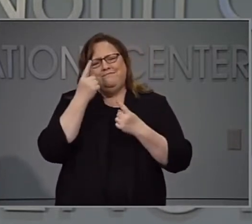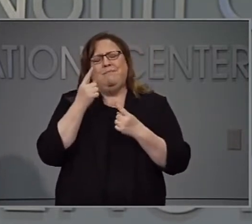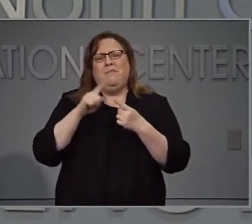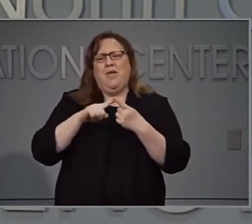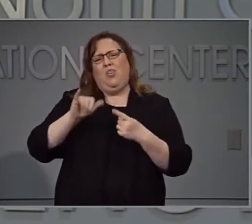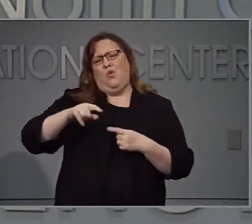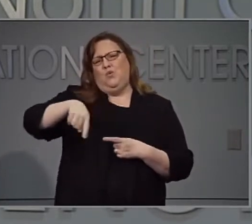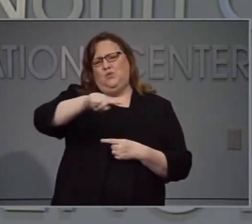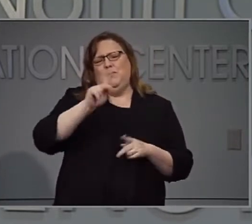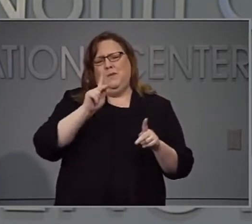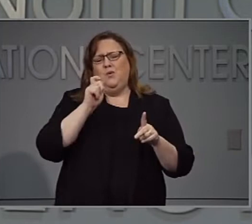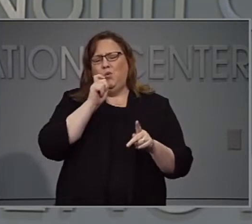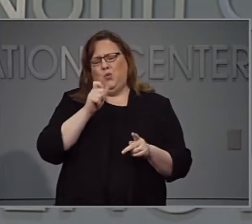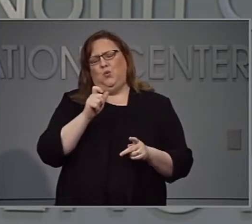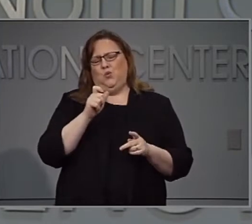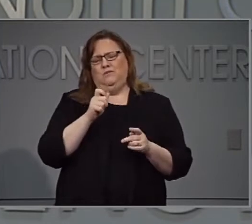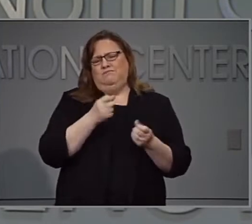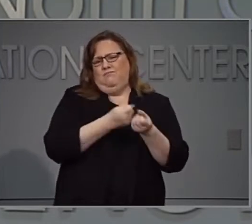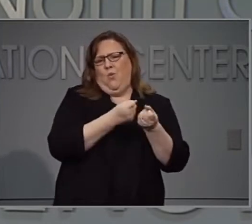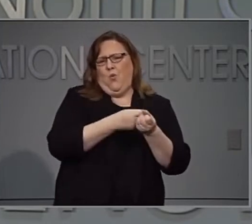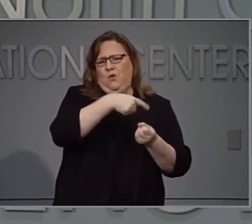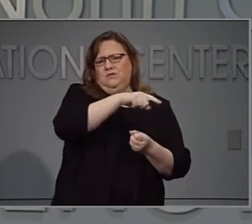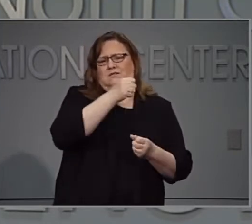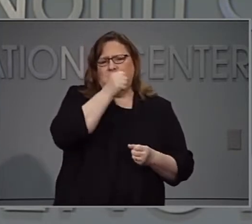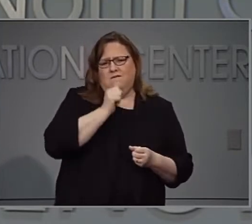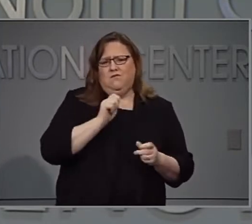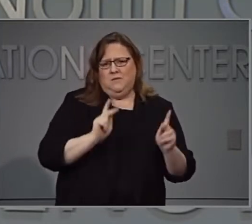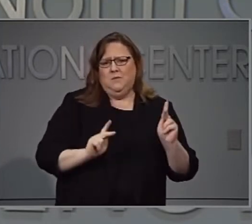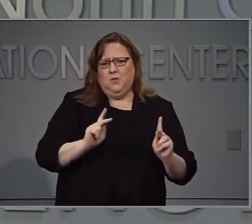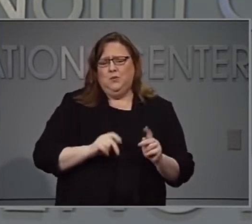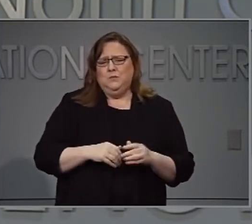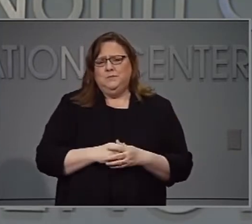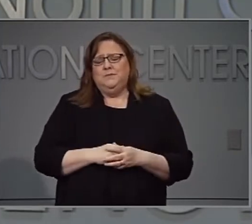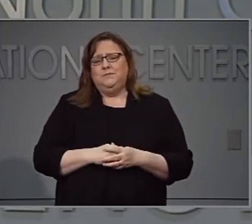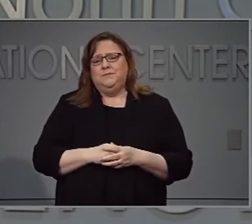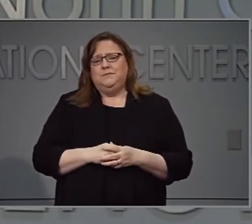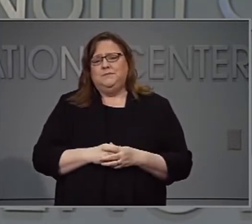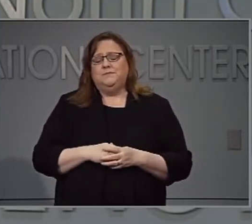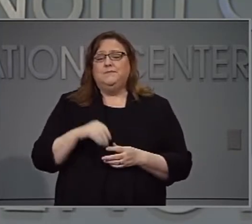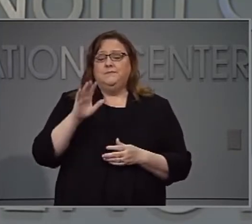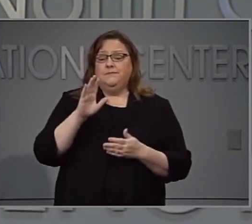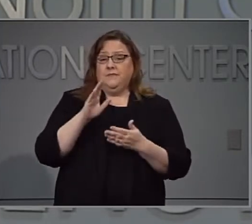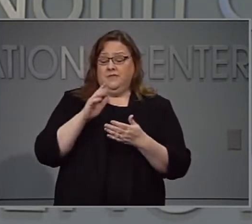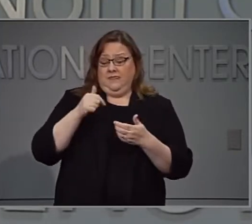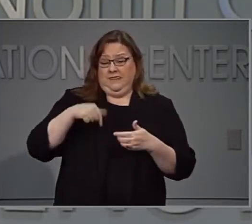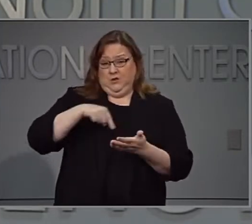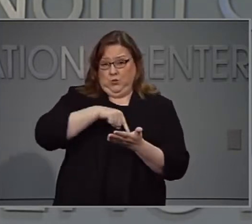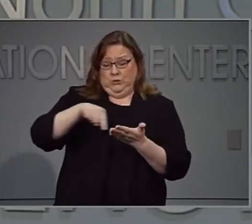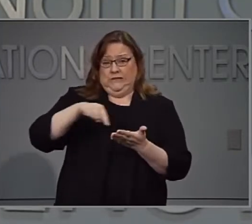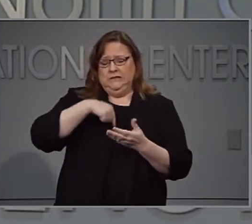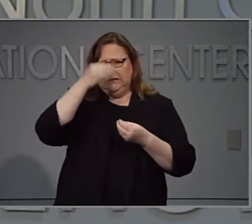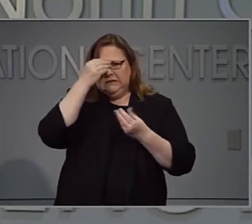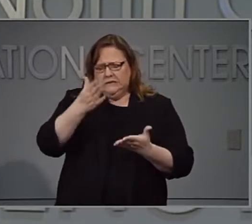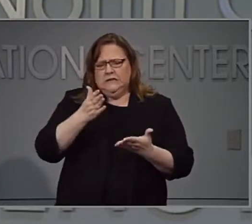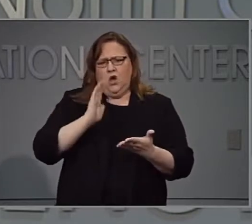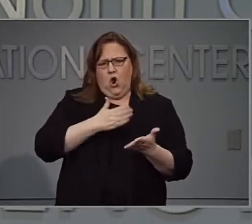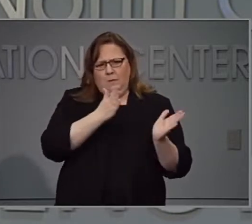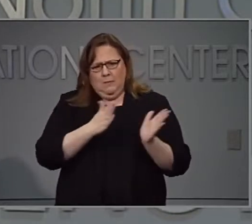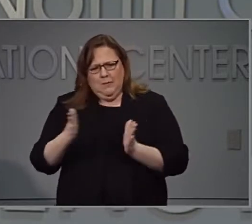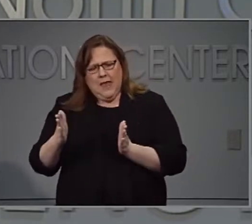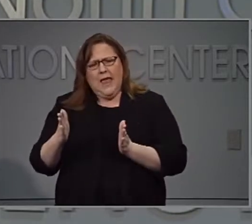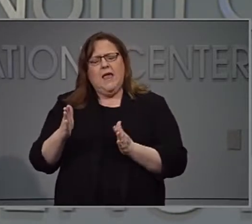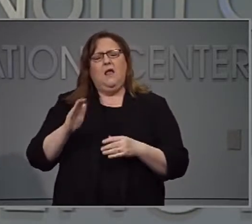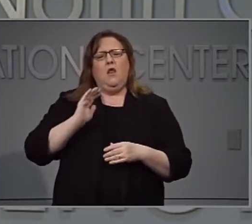Earlier this week, I laid out our path forward to a new normal dependent upon testing, tracing,